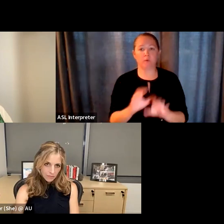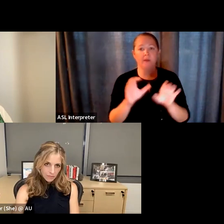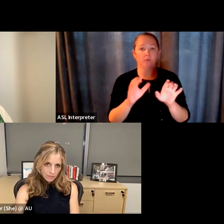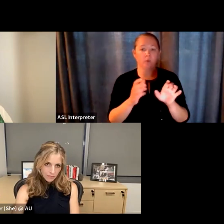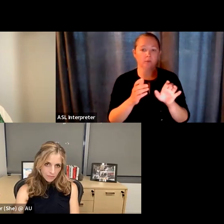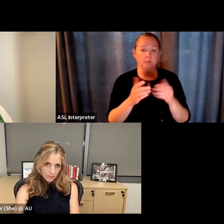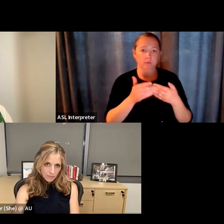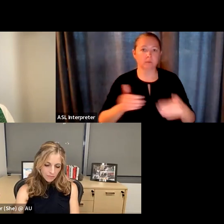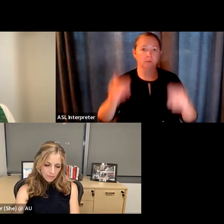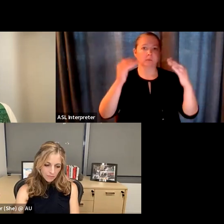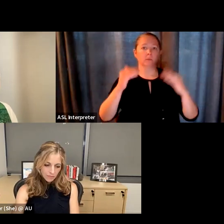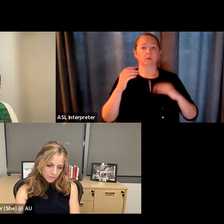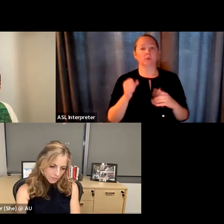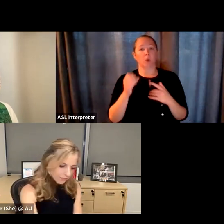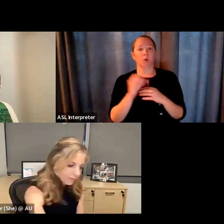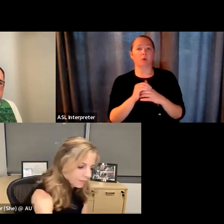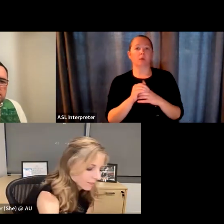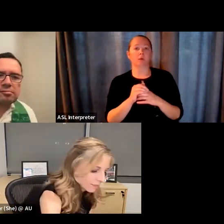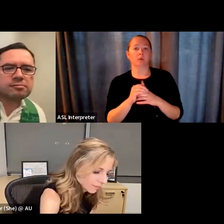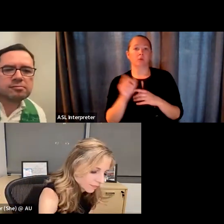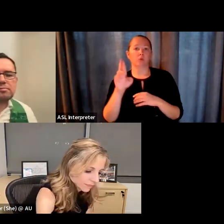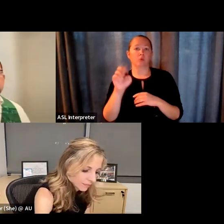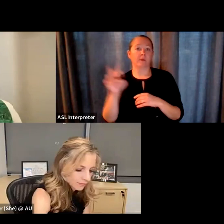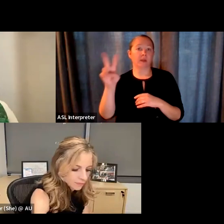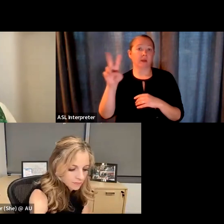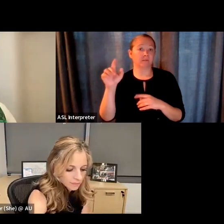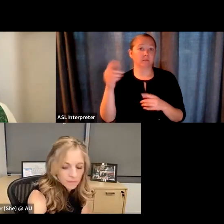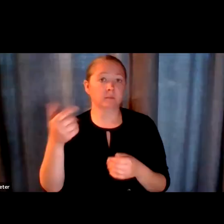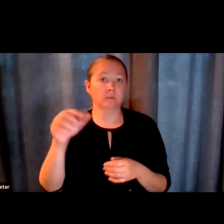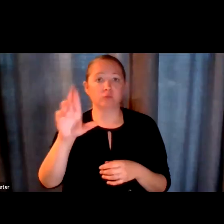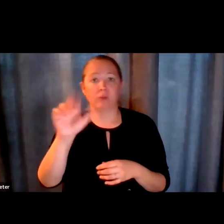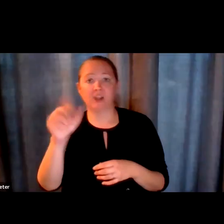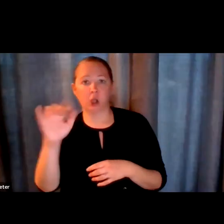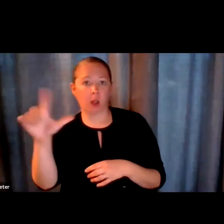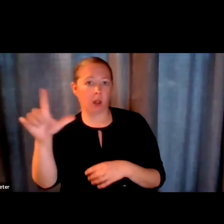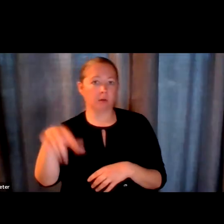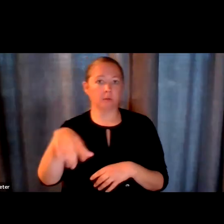Reverend Avilesbernal, if you'd like, is there anything you'd like to add, Gabi or Rachel?